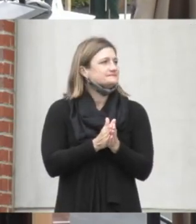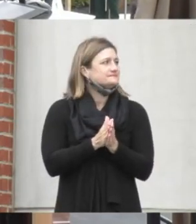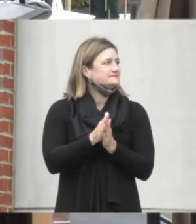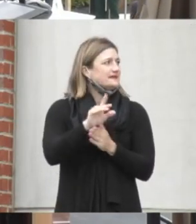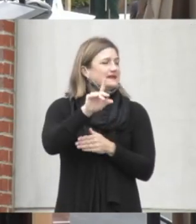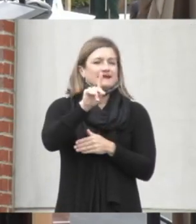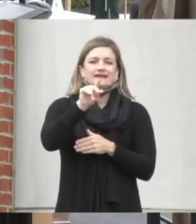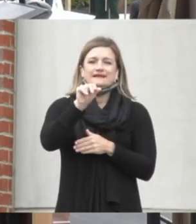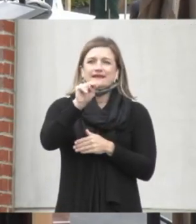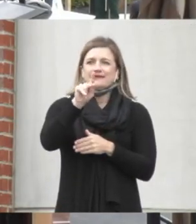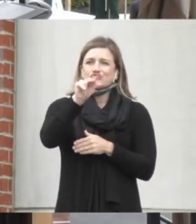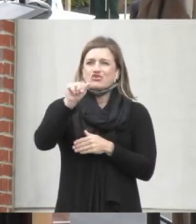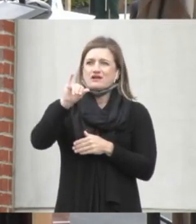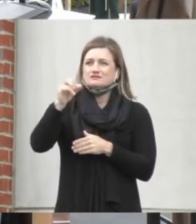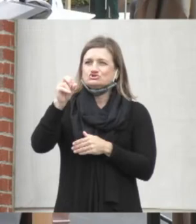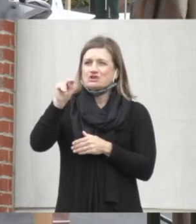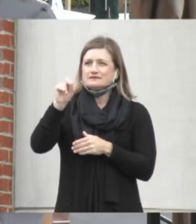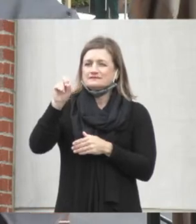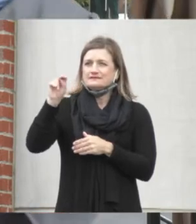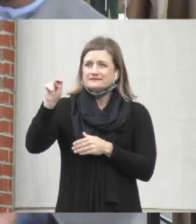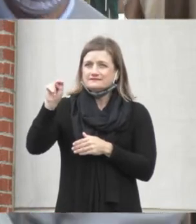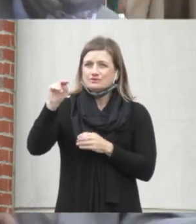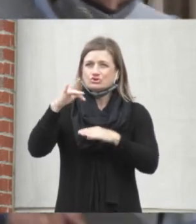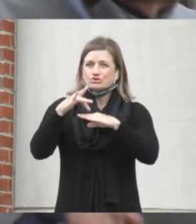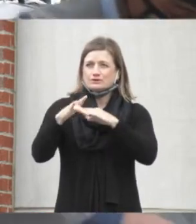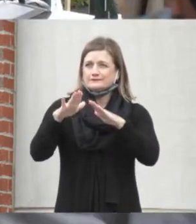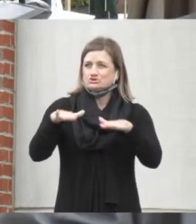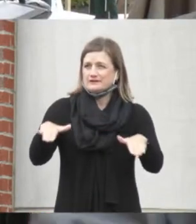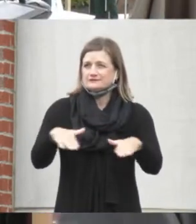Kenya Johnson, Adult High School.